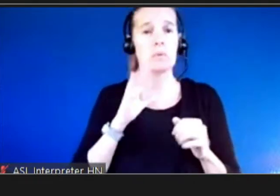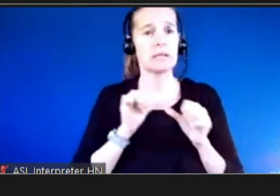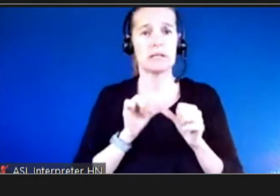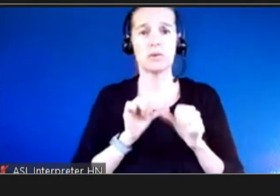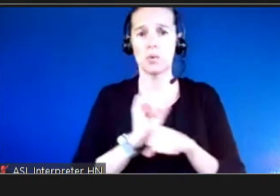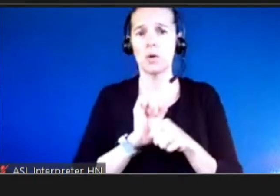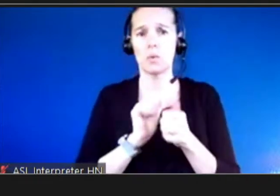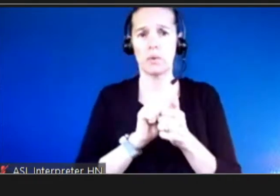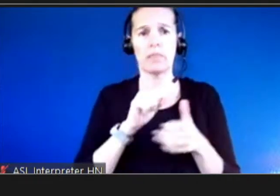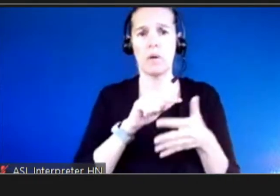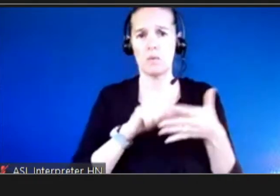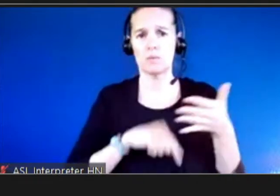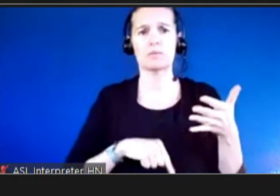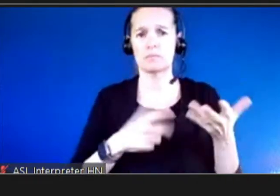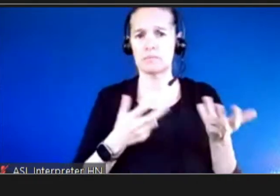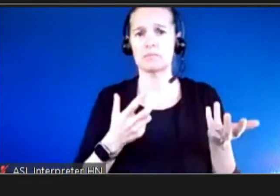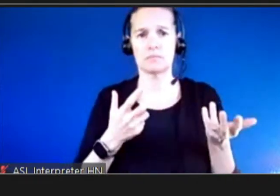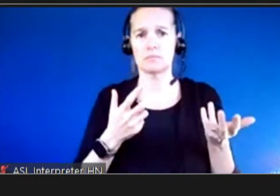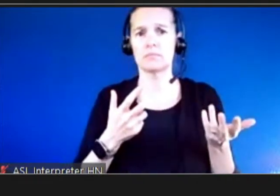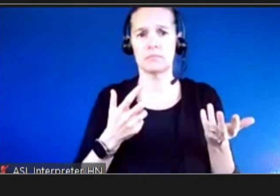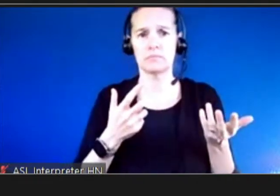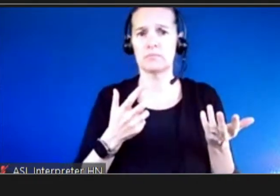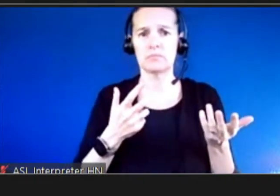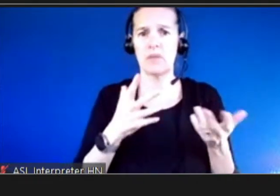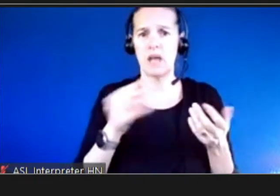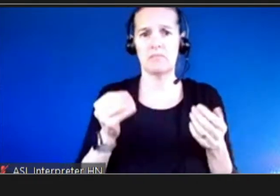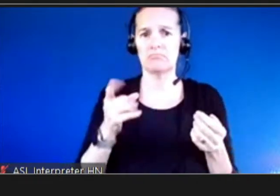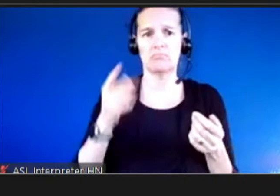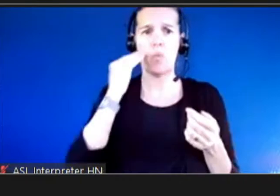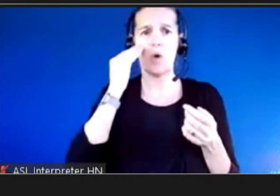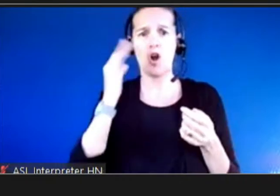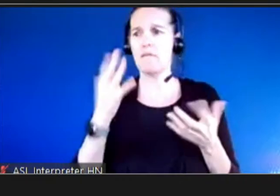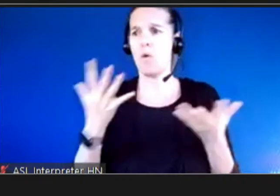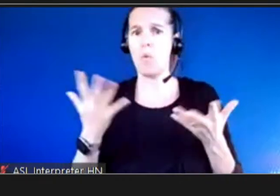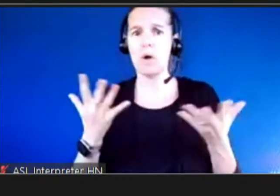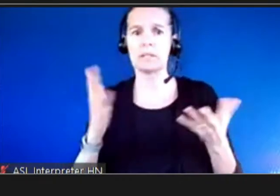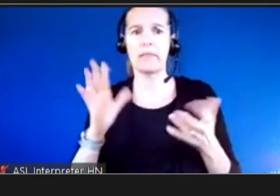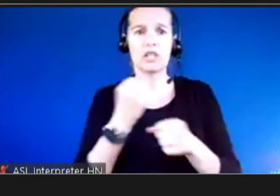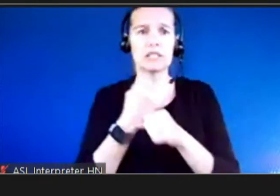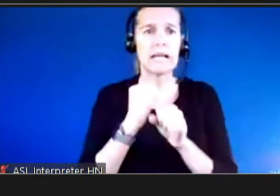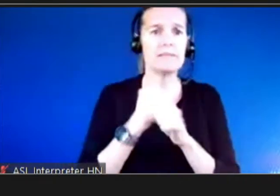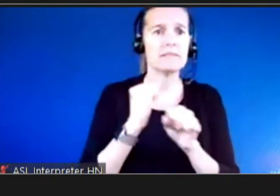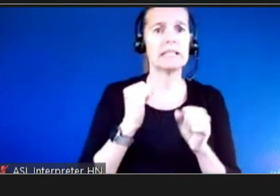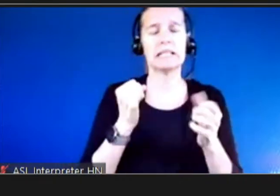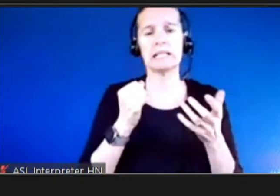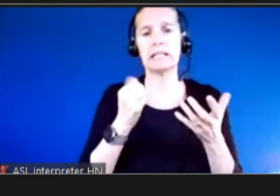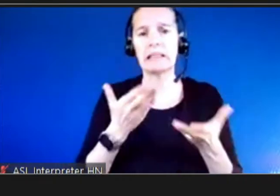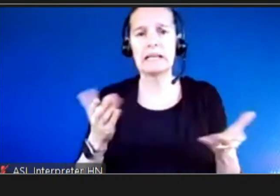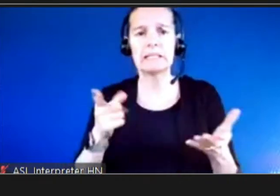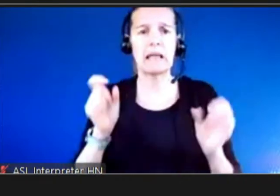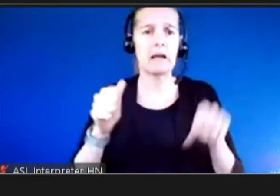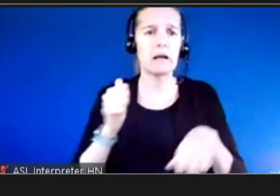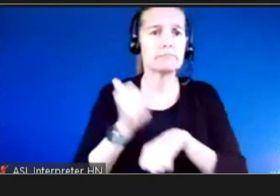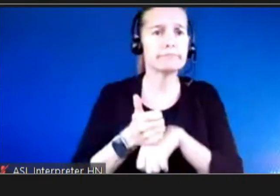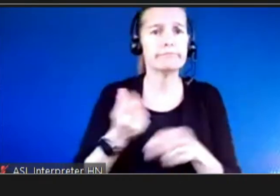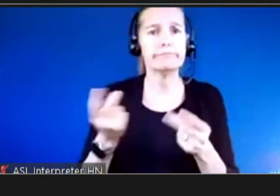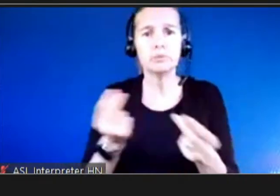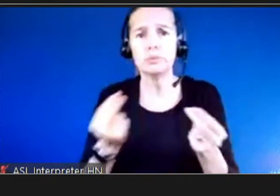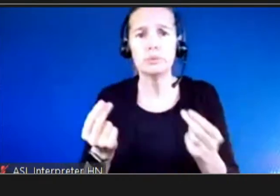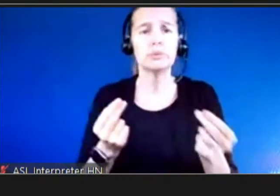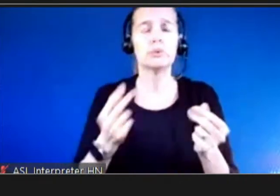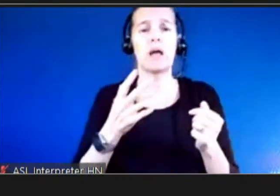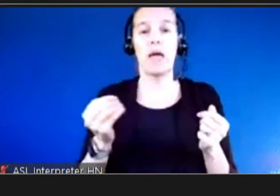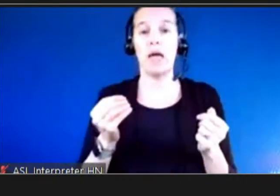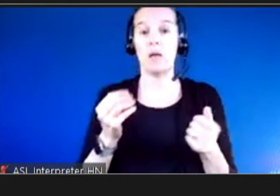to ensure that they are aware of the safety practices, and that's part of why we want to ensure also that our communities are